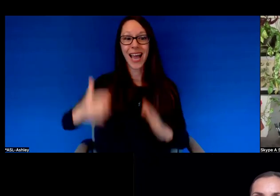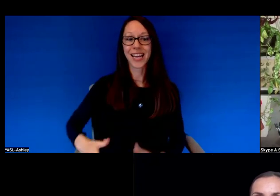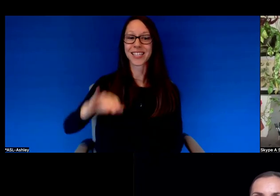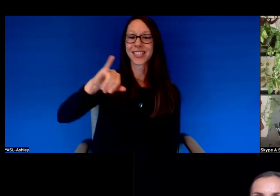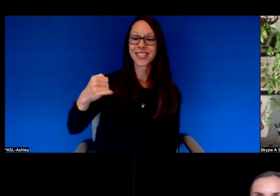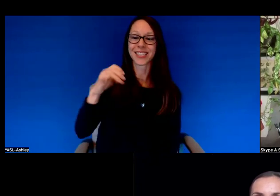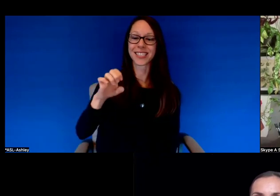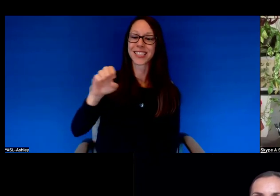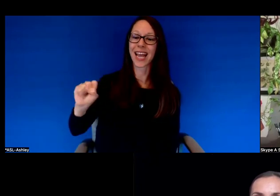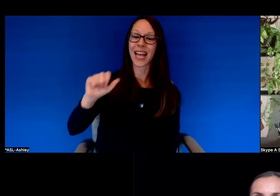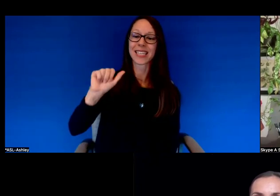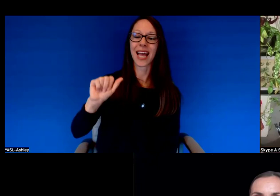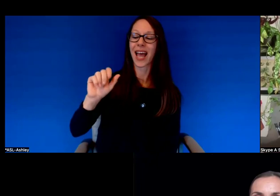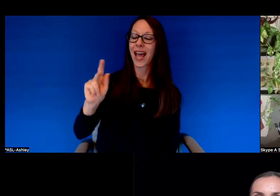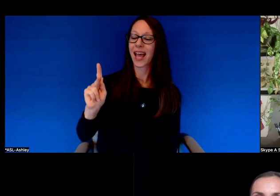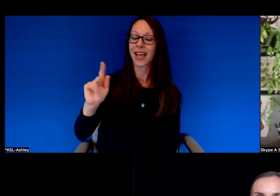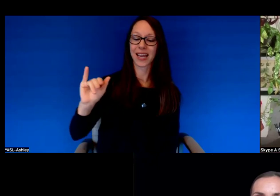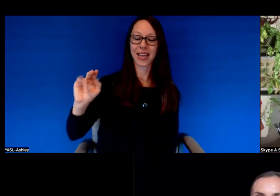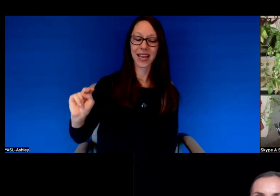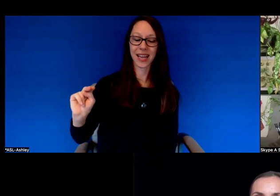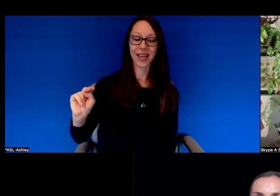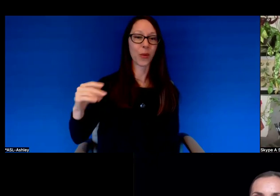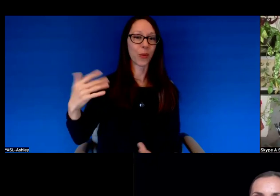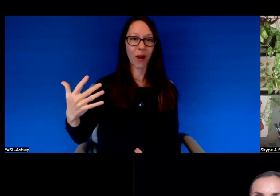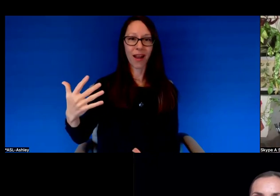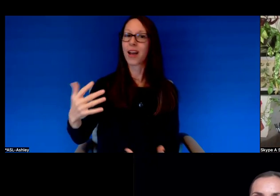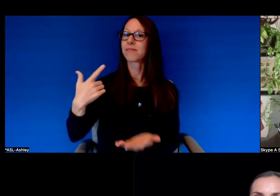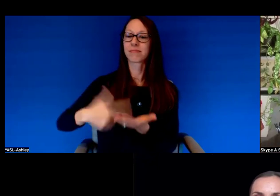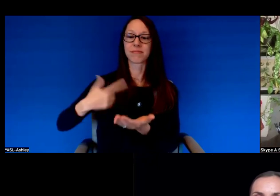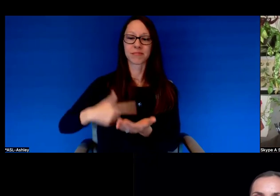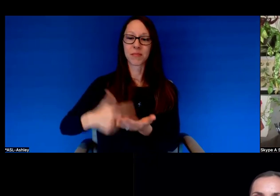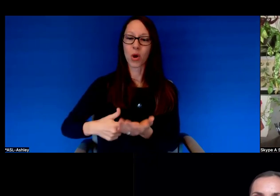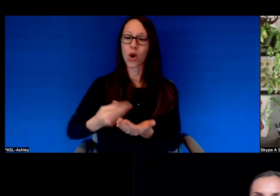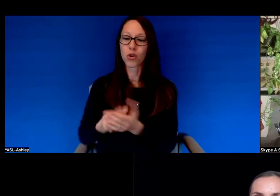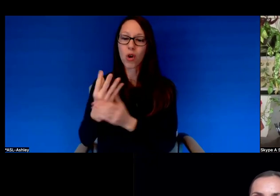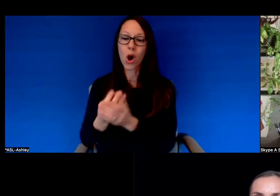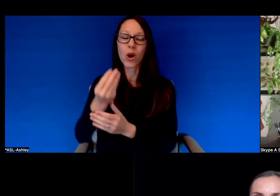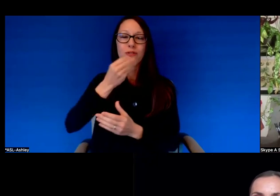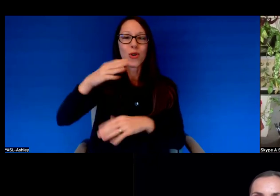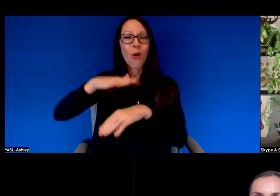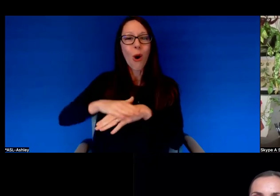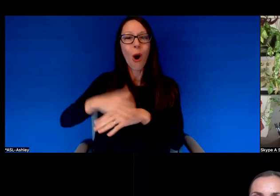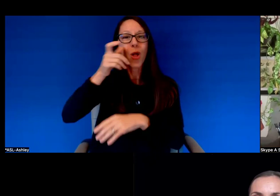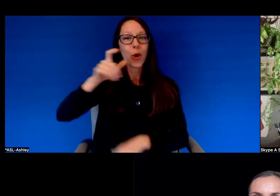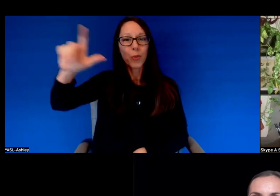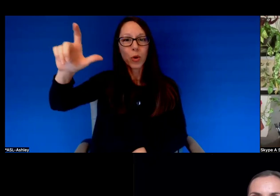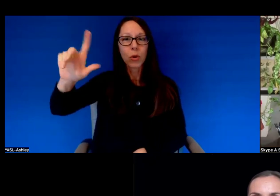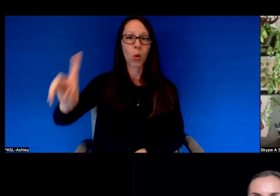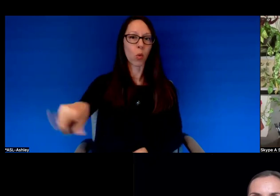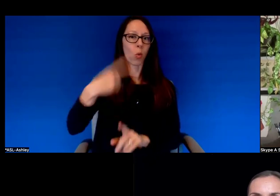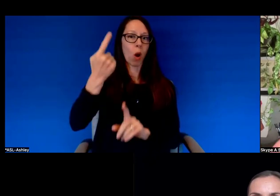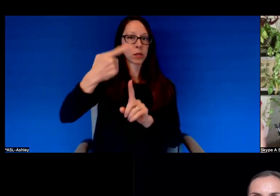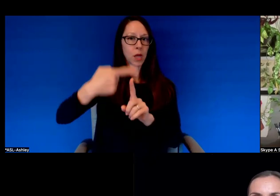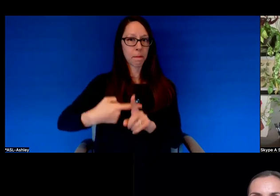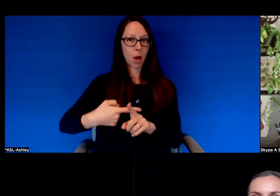Atkin all about growing food on the moon. These sessions happen about once a month during the North American school year,